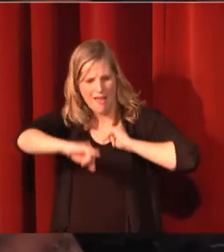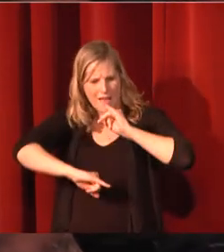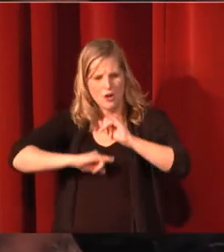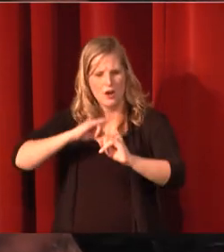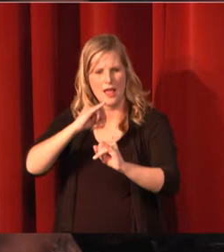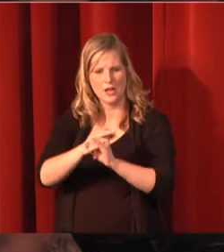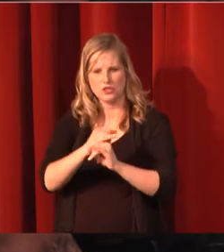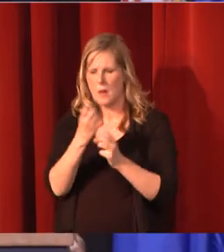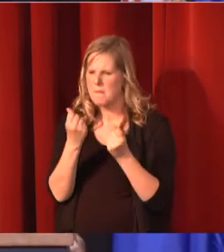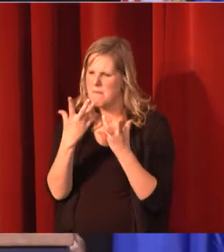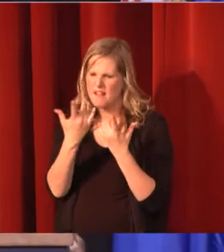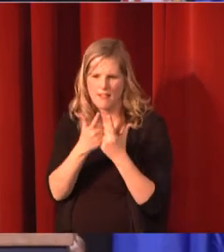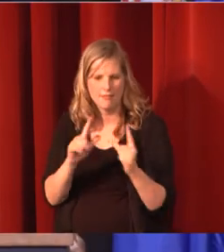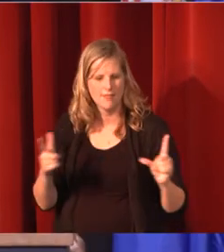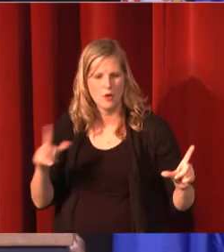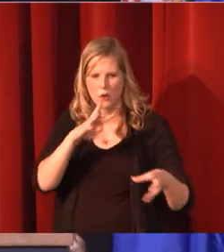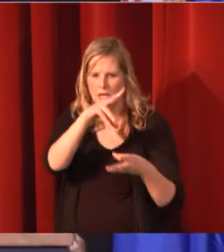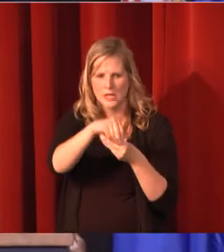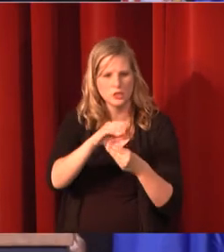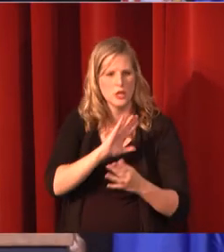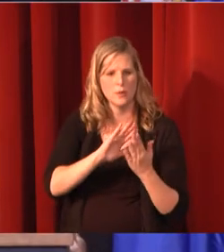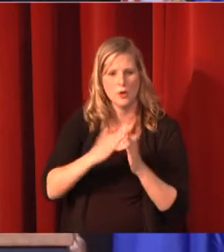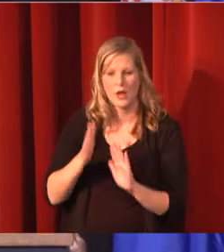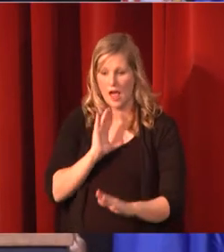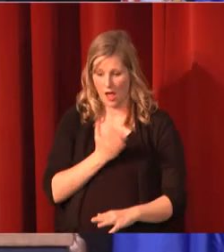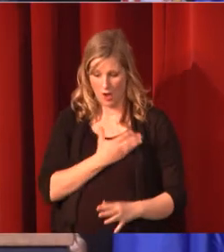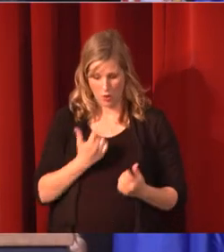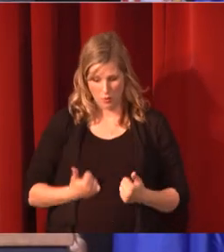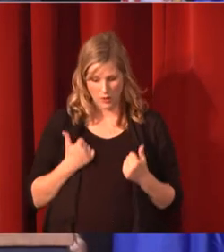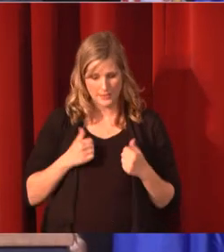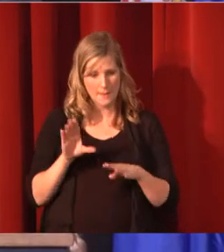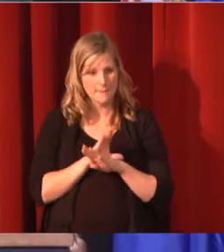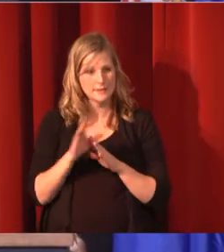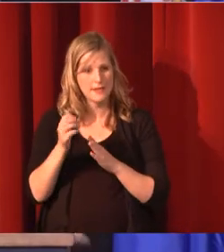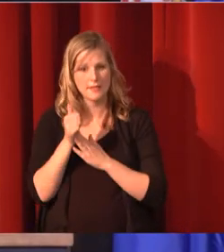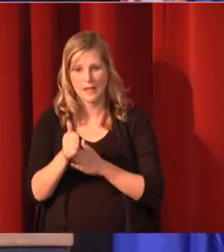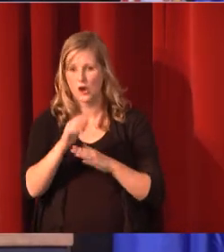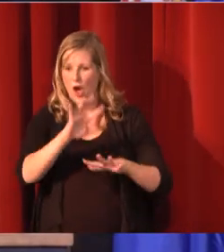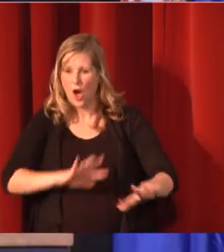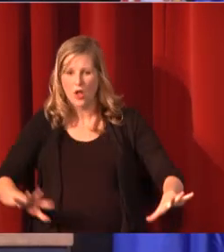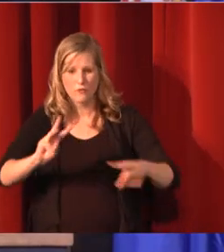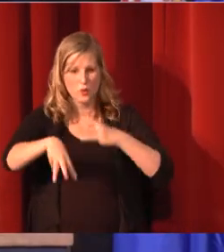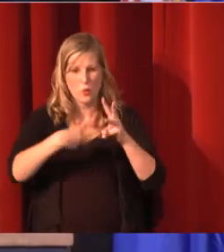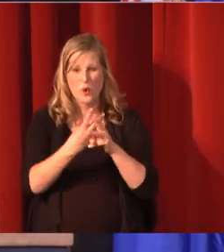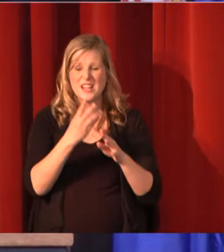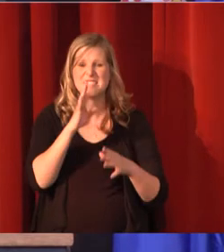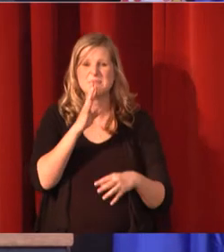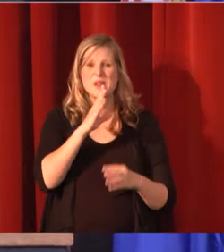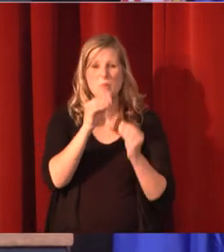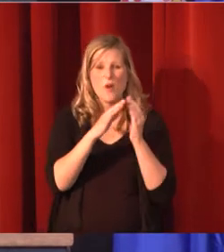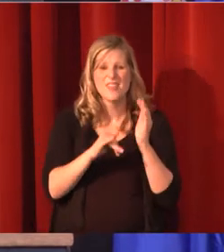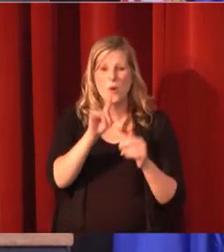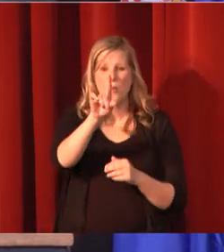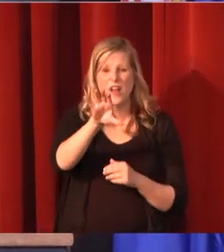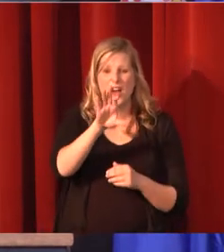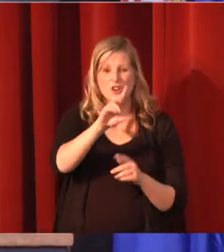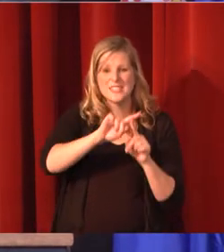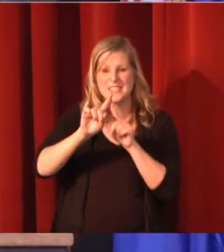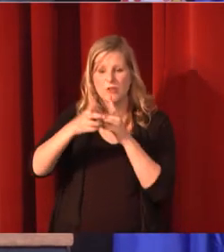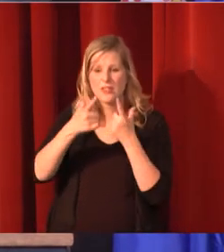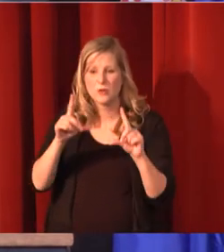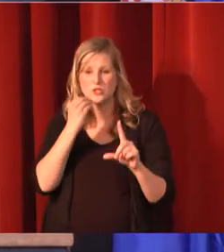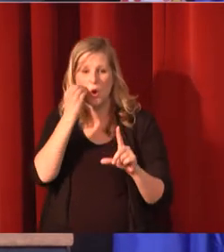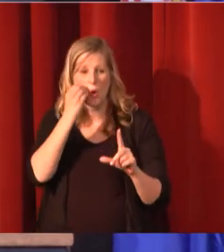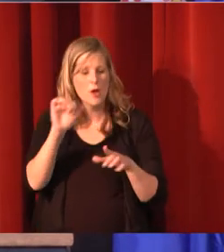multilingual community our residents and business owners come from all over the globe speak over 100 different languages at home and